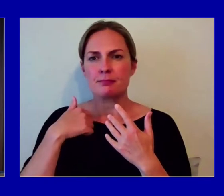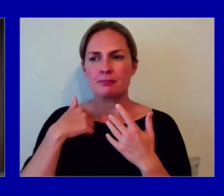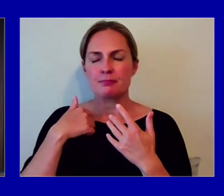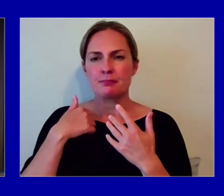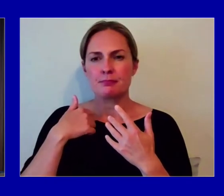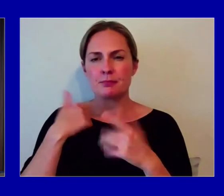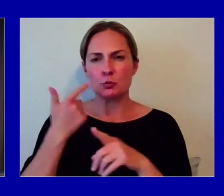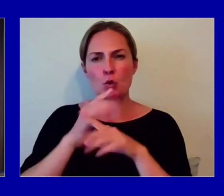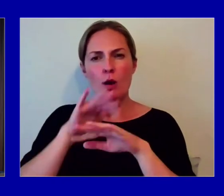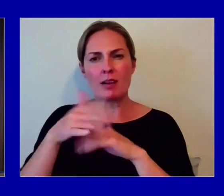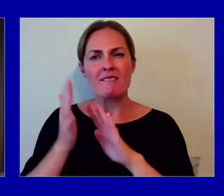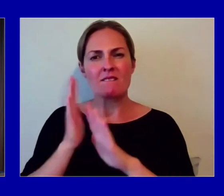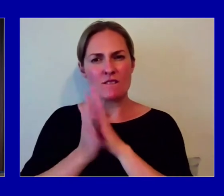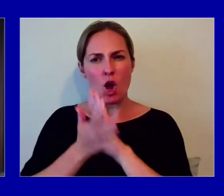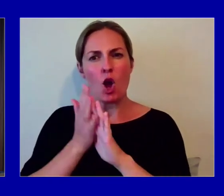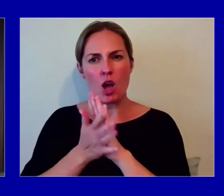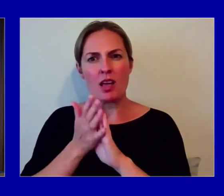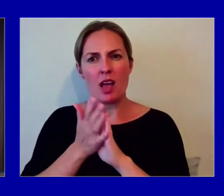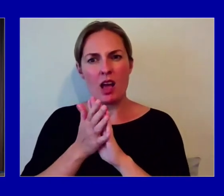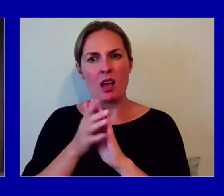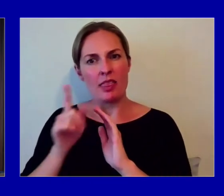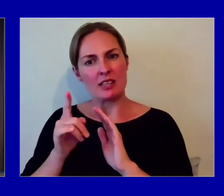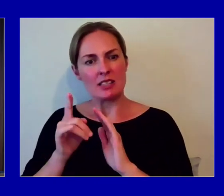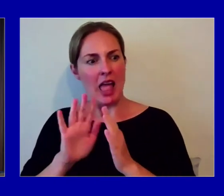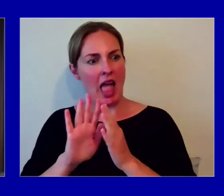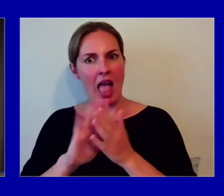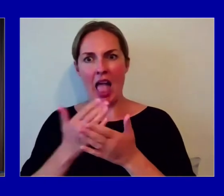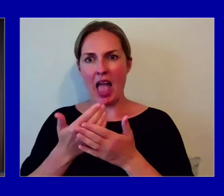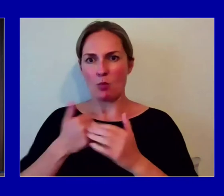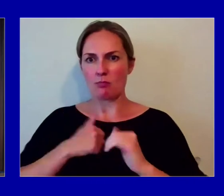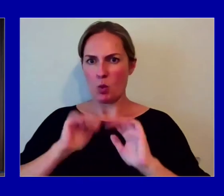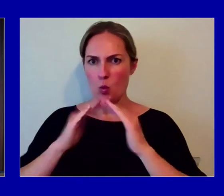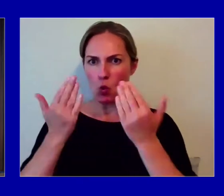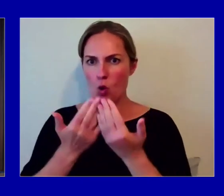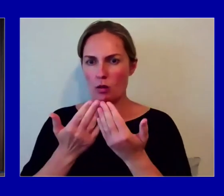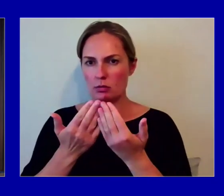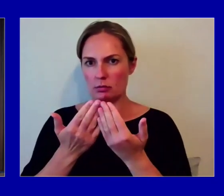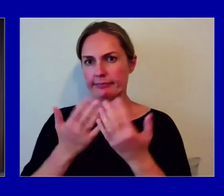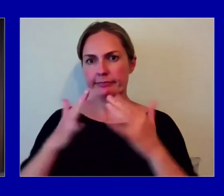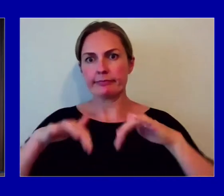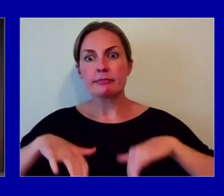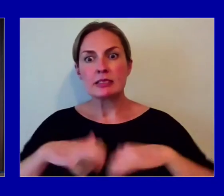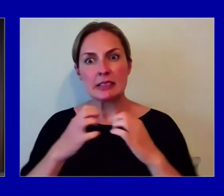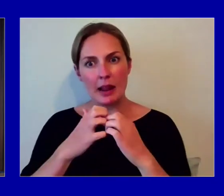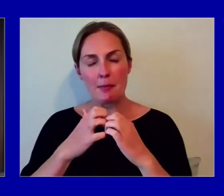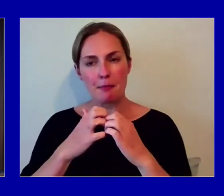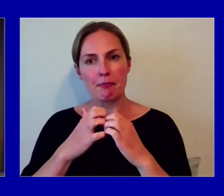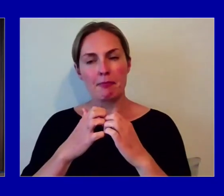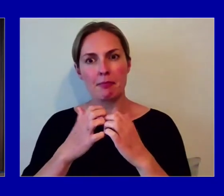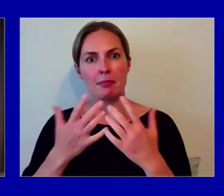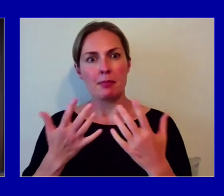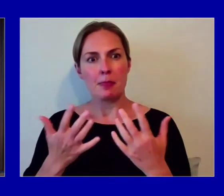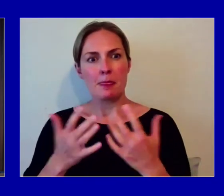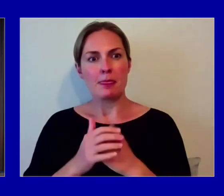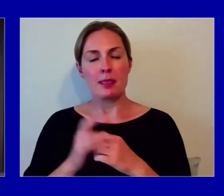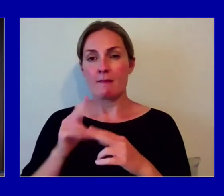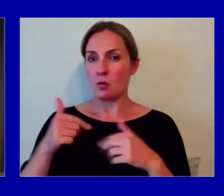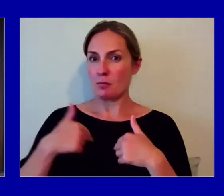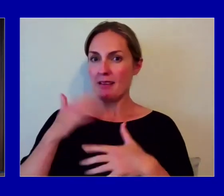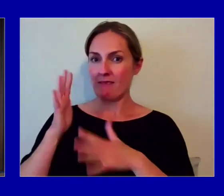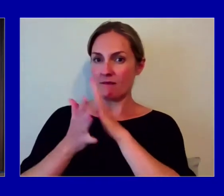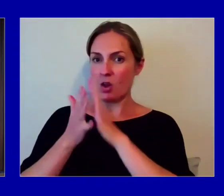to who we are and has significantly shaped the world in which we live. Fire is, to me, it's many things,